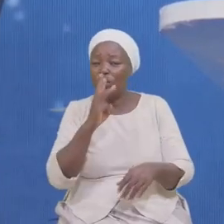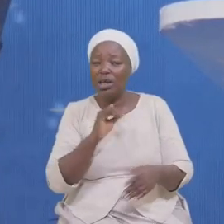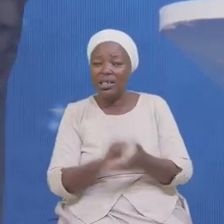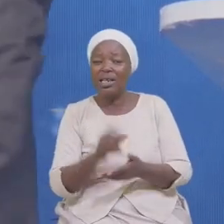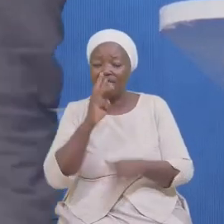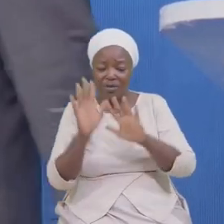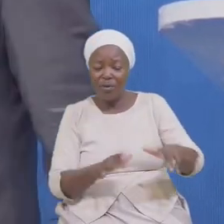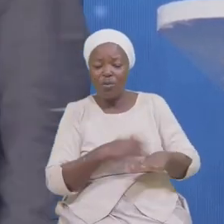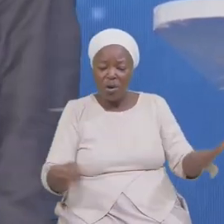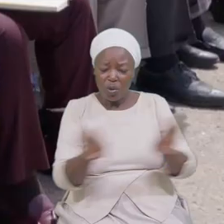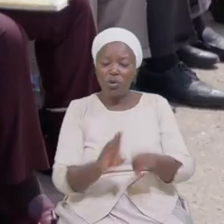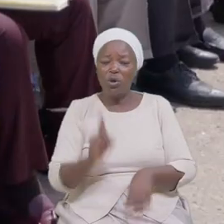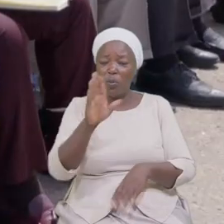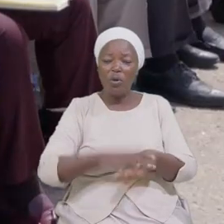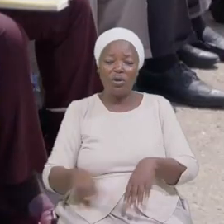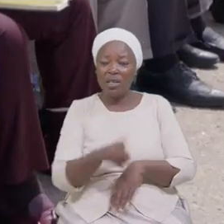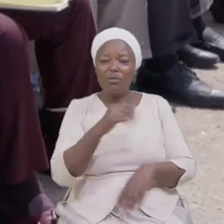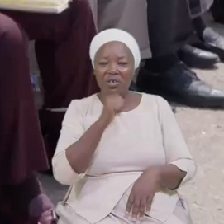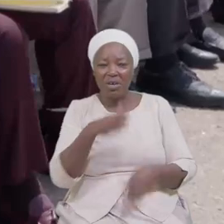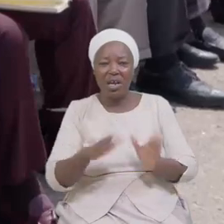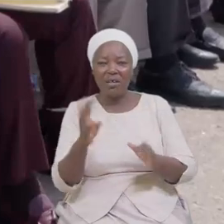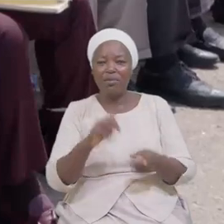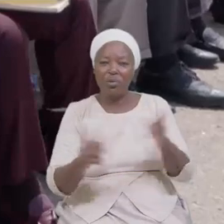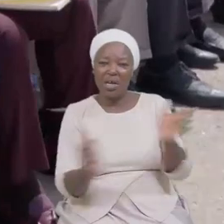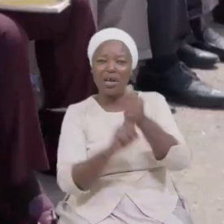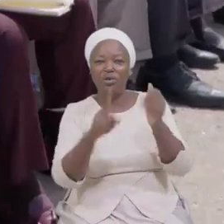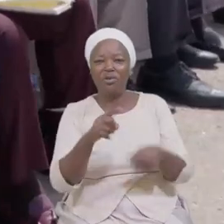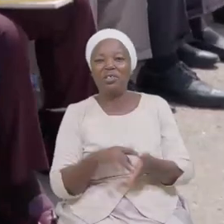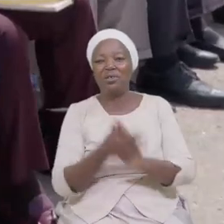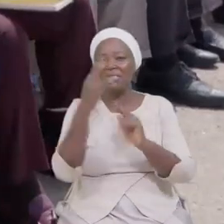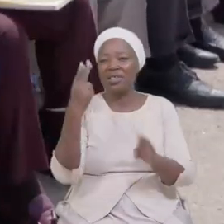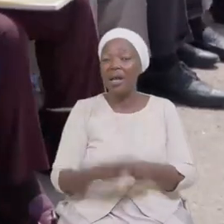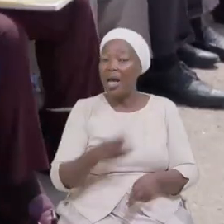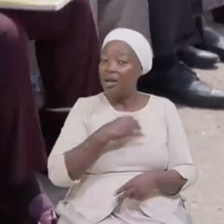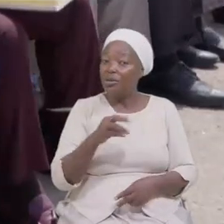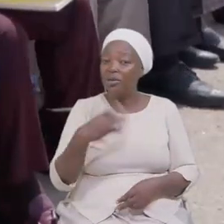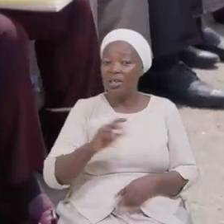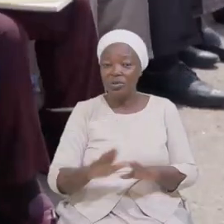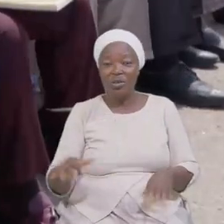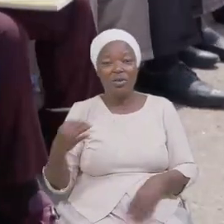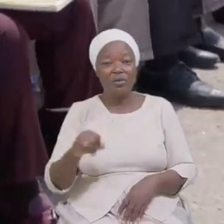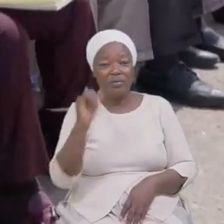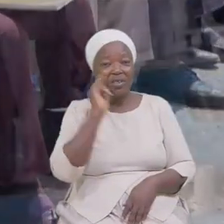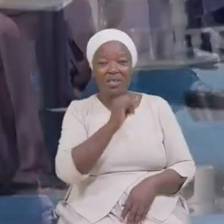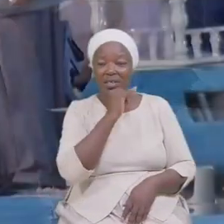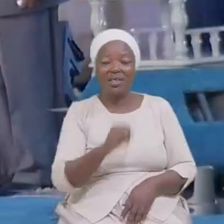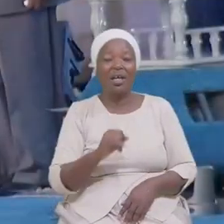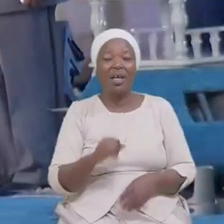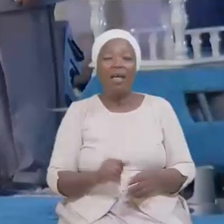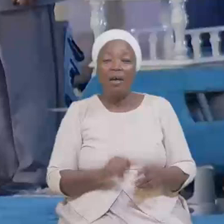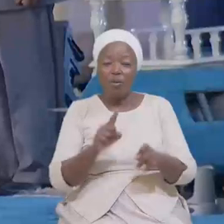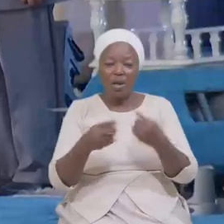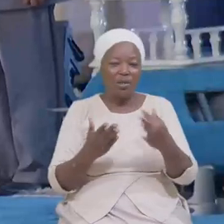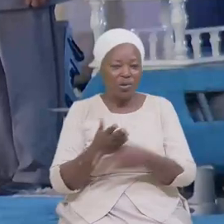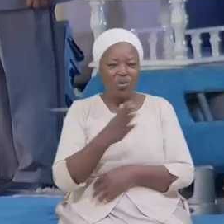them and not let them go. And so the children of Israel passed over, and they were